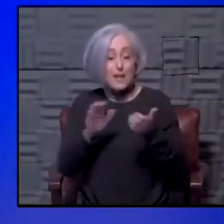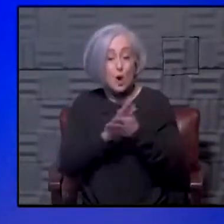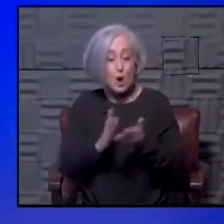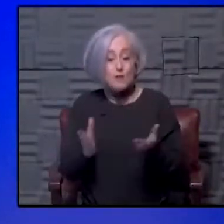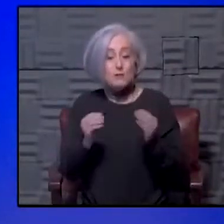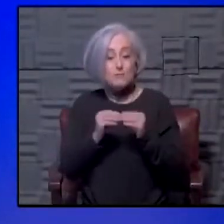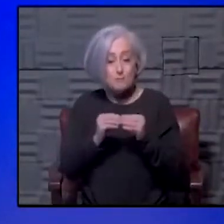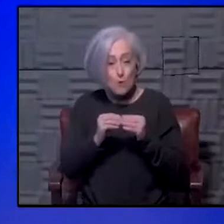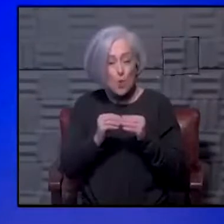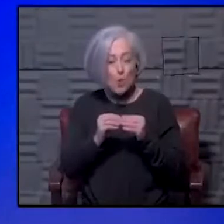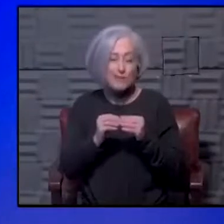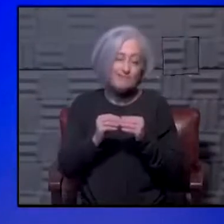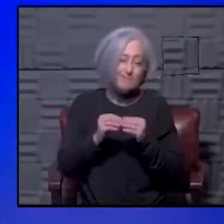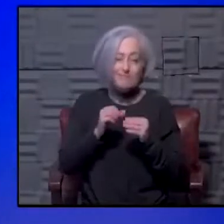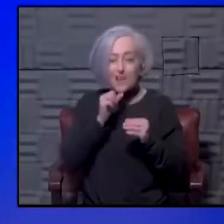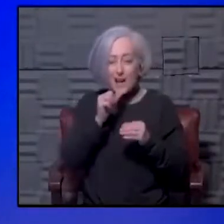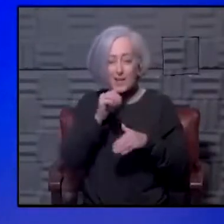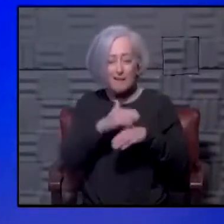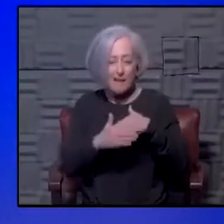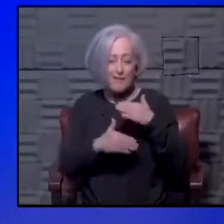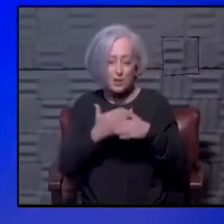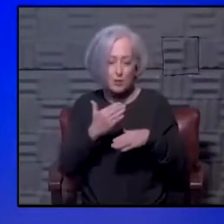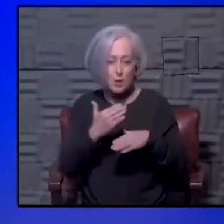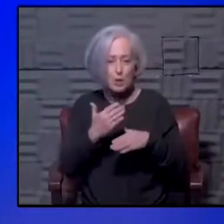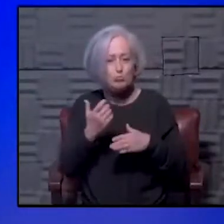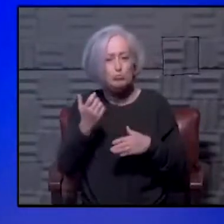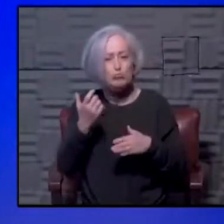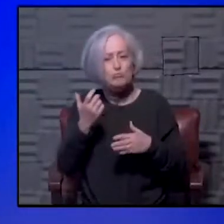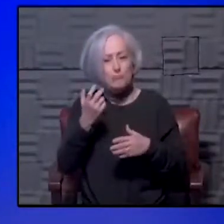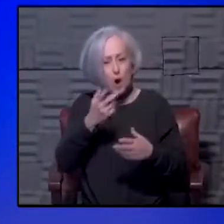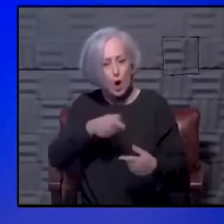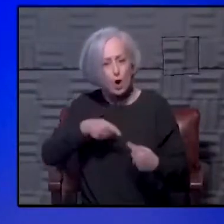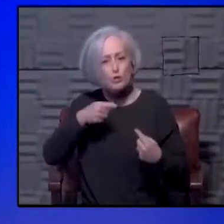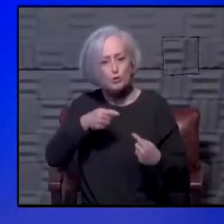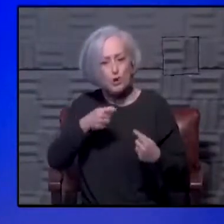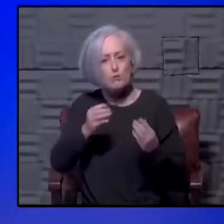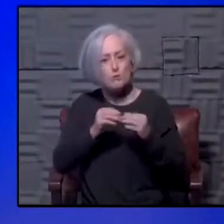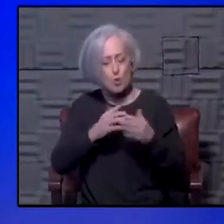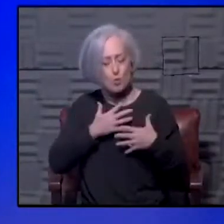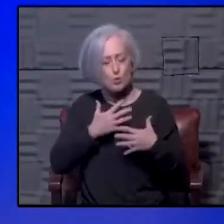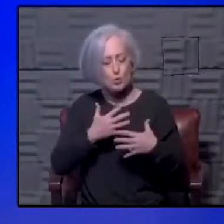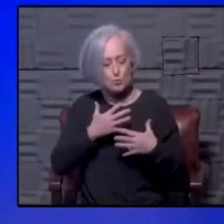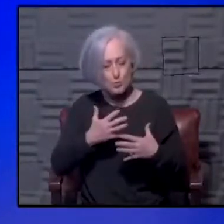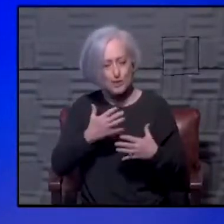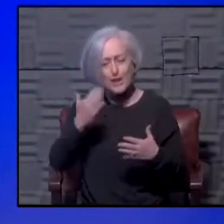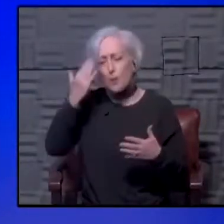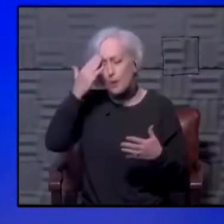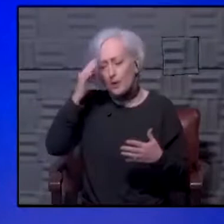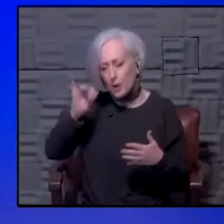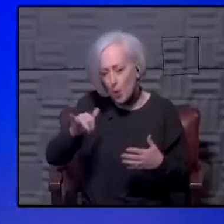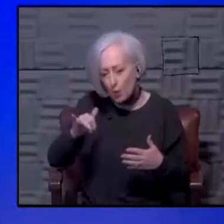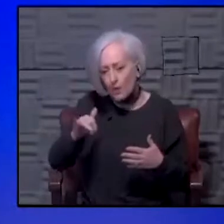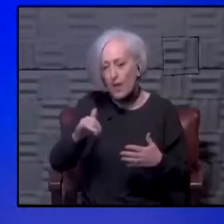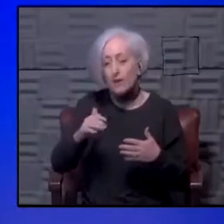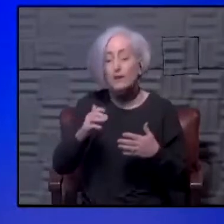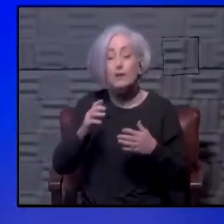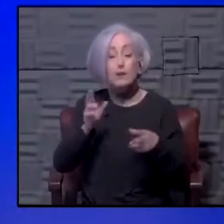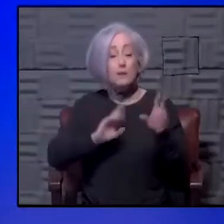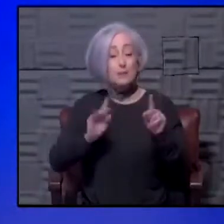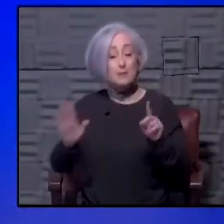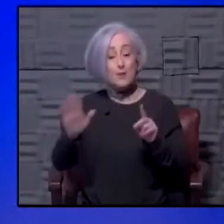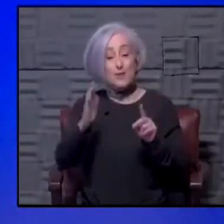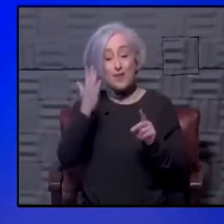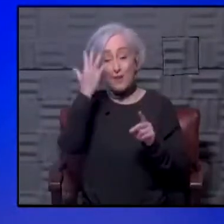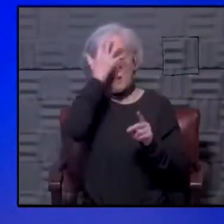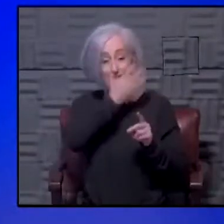discomfort in breathing. So understand that. And we understand that people have different body shapes and dimensions to their face, so that